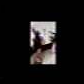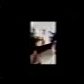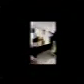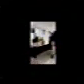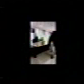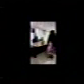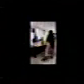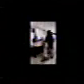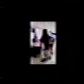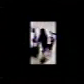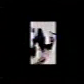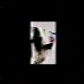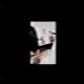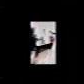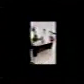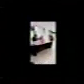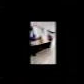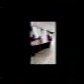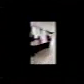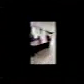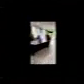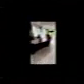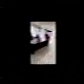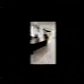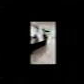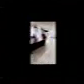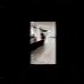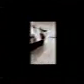Christ and